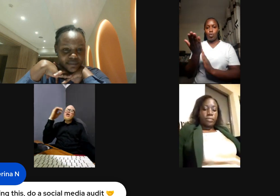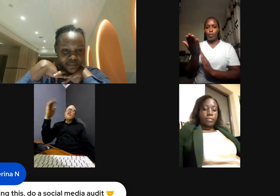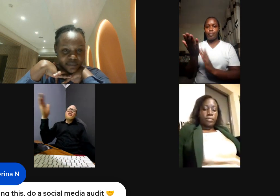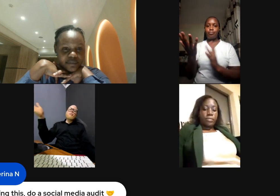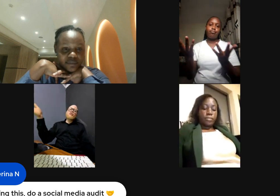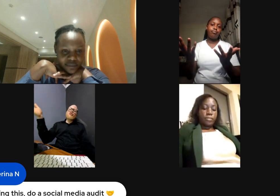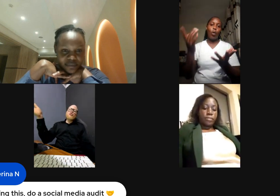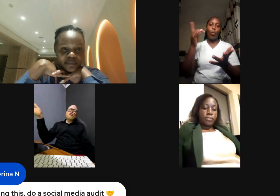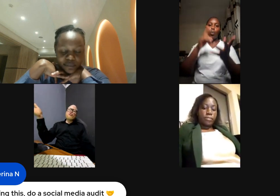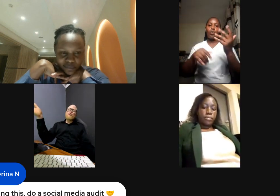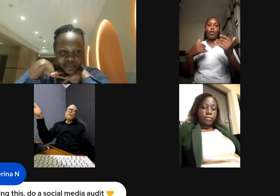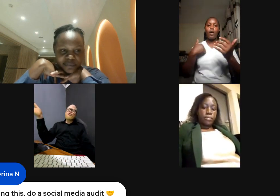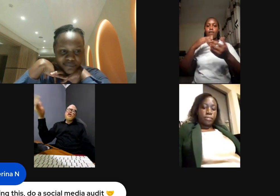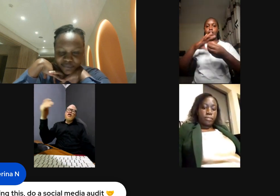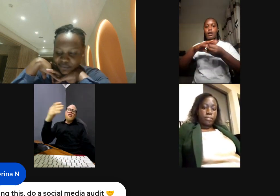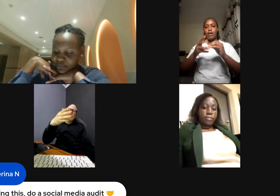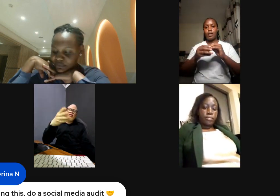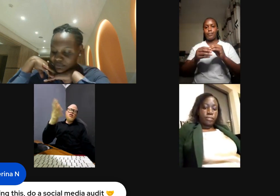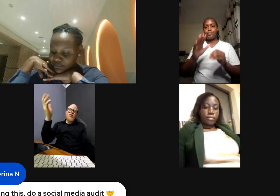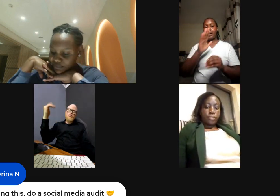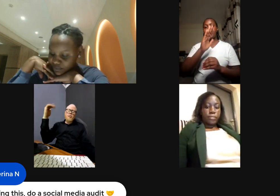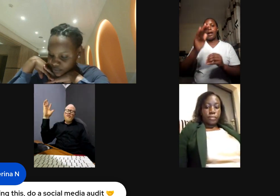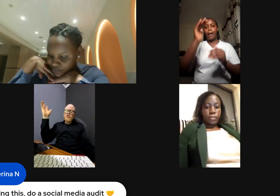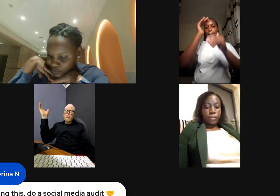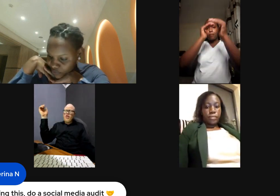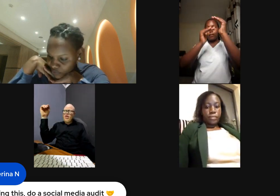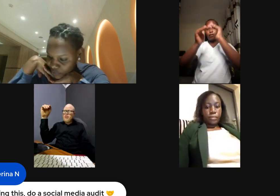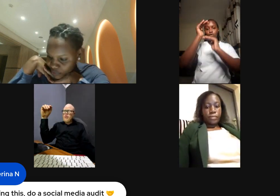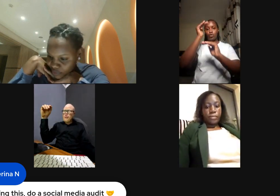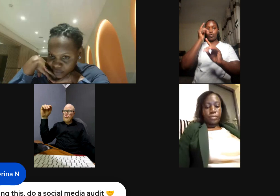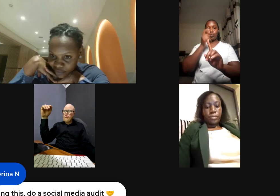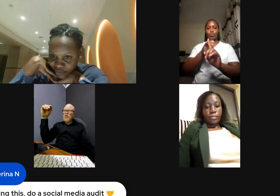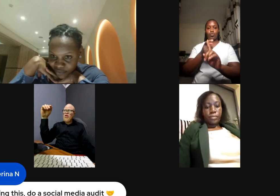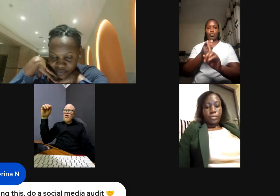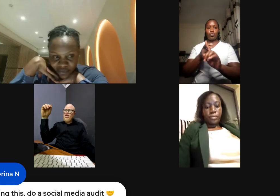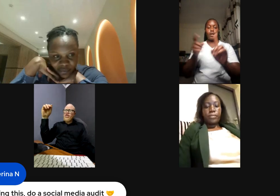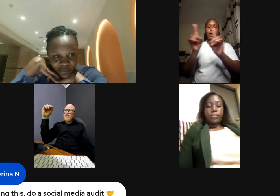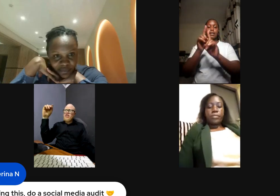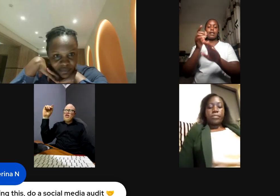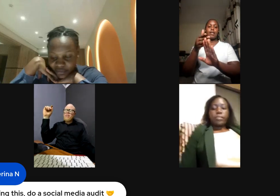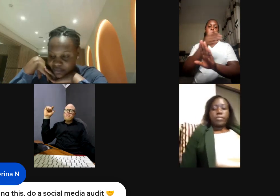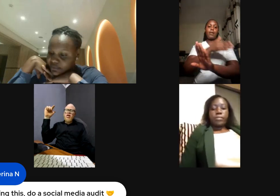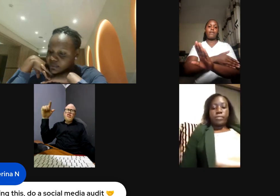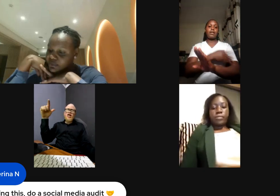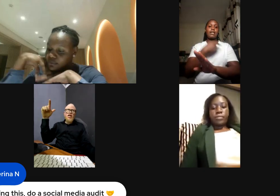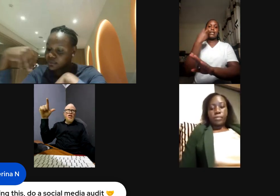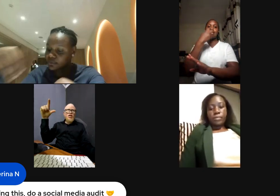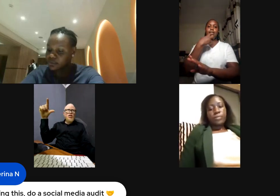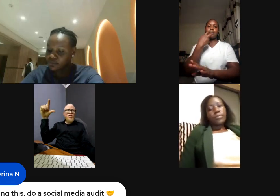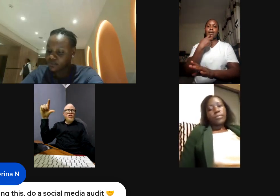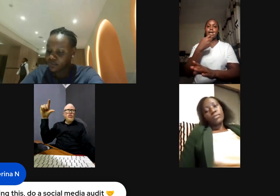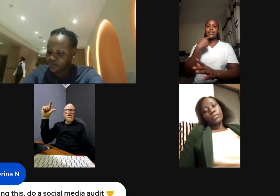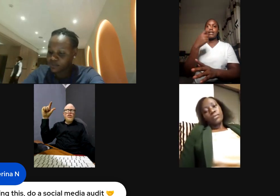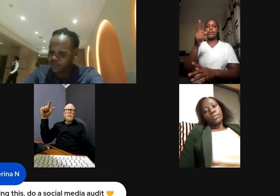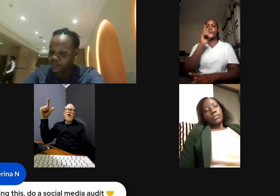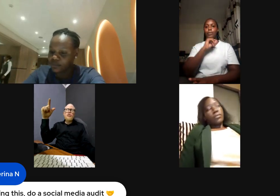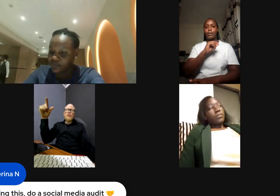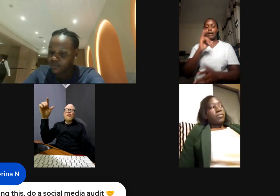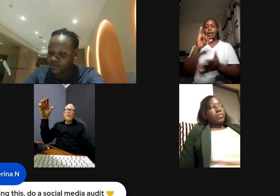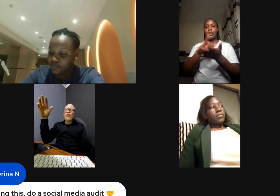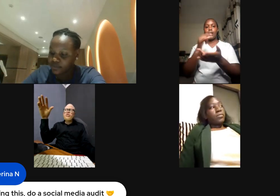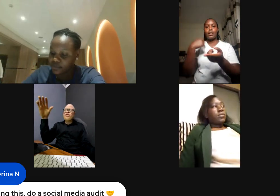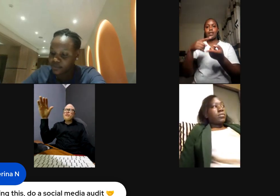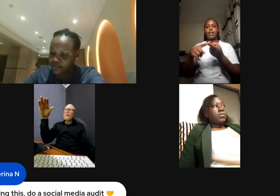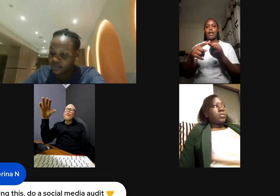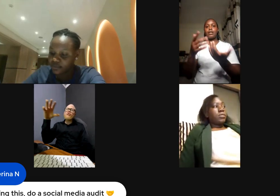created, there are professional tools, as the previous speaker has mentioned, that measuring the impact